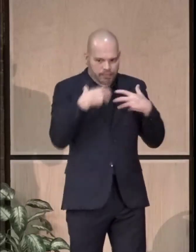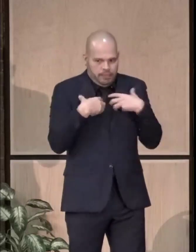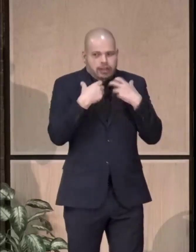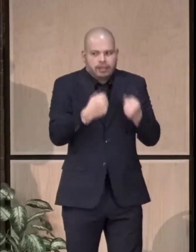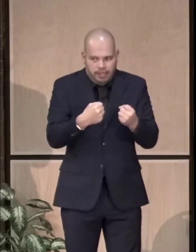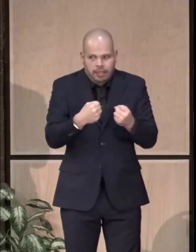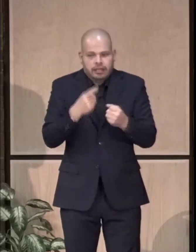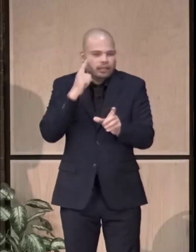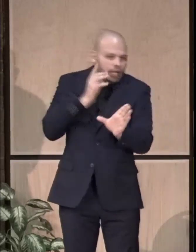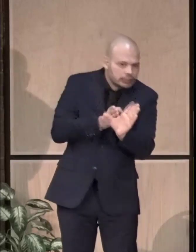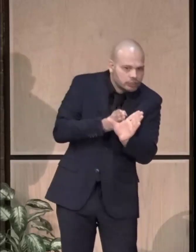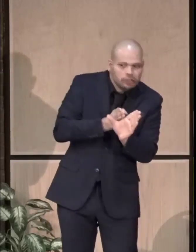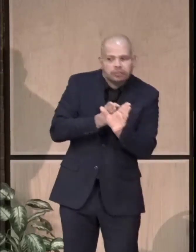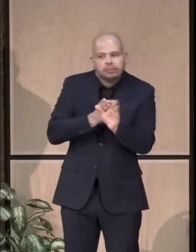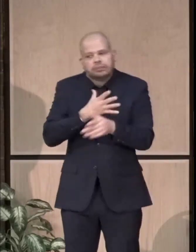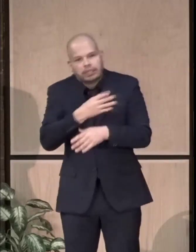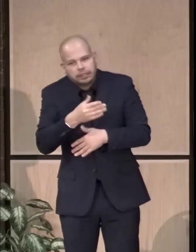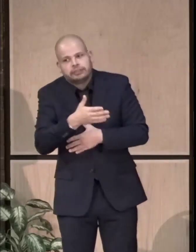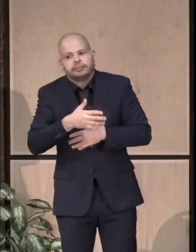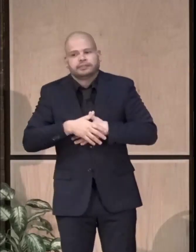referring to